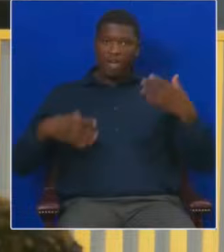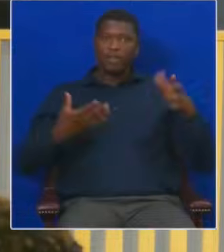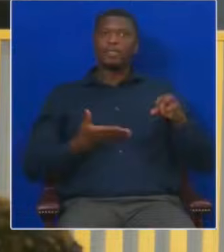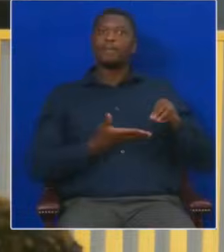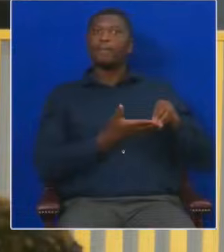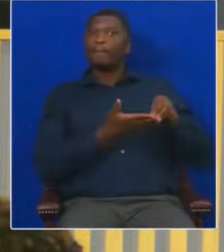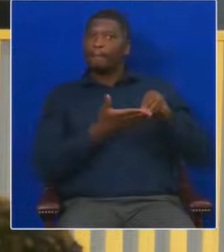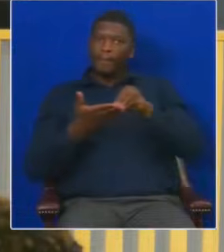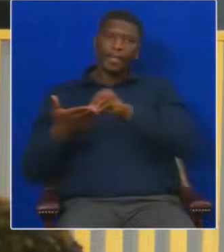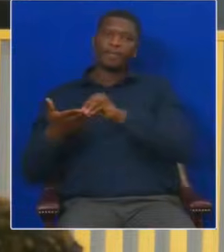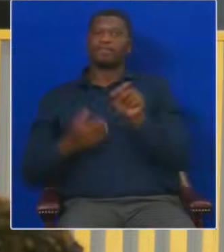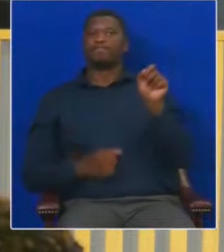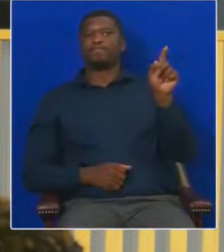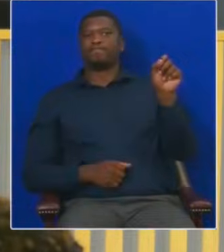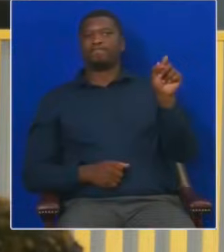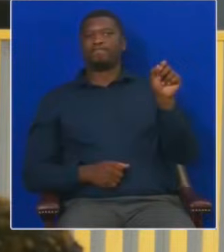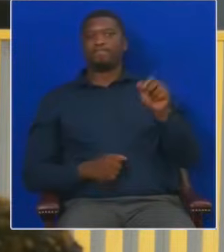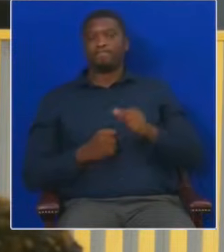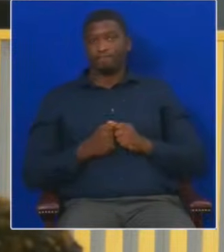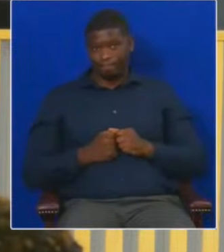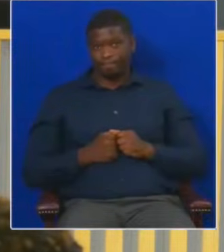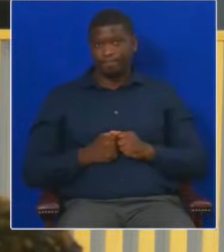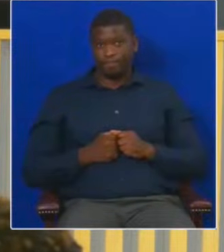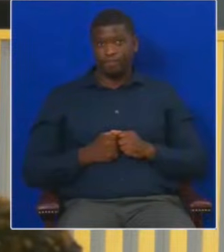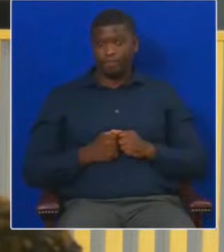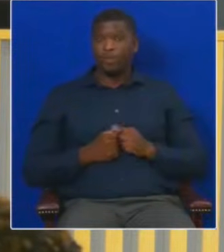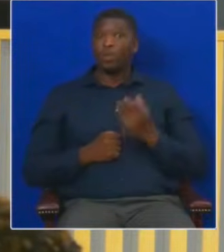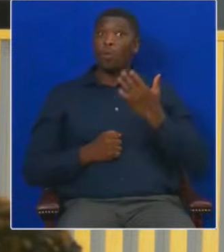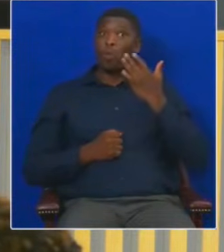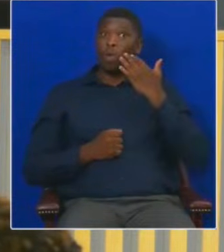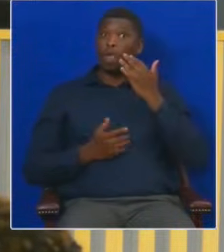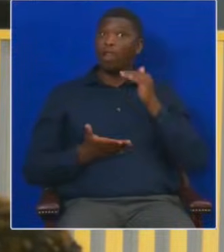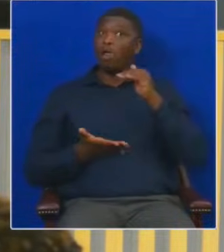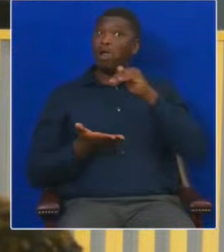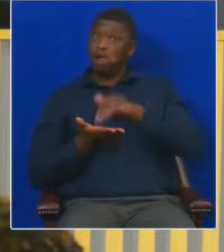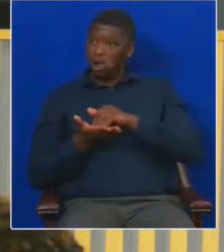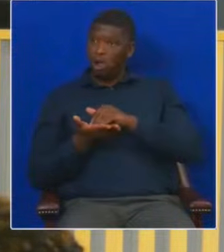And upon his arrival, he indicated that